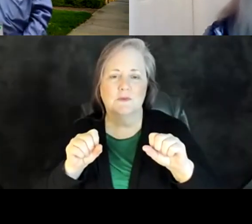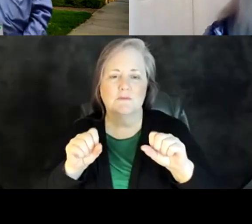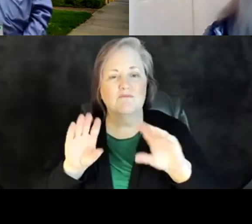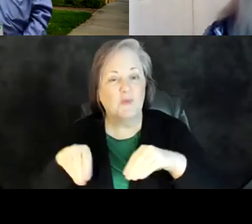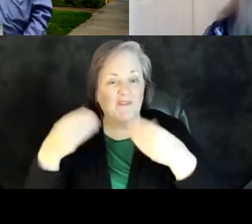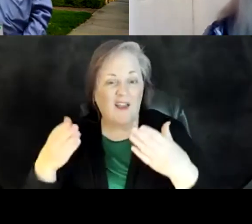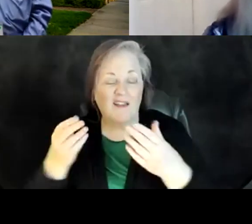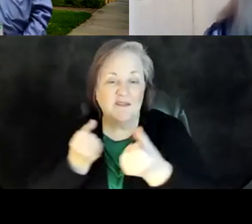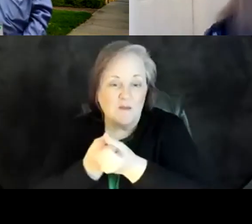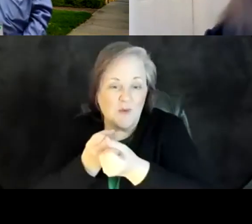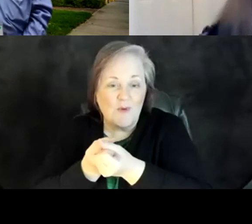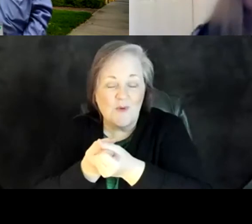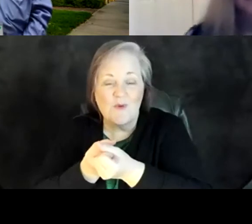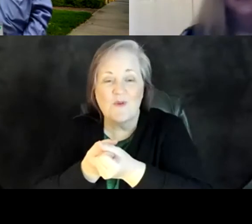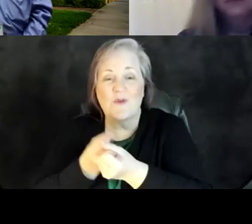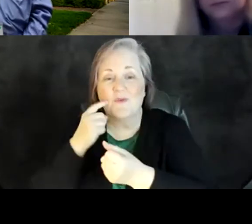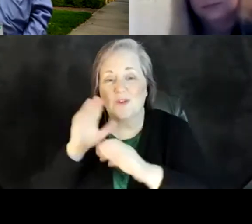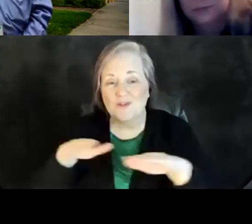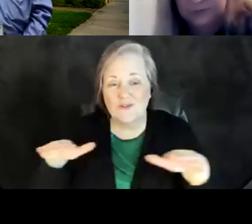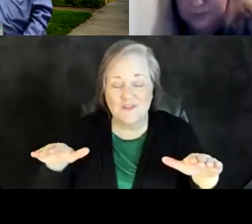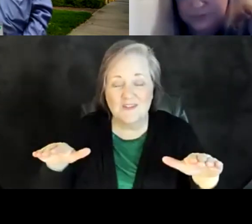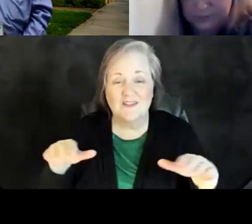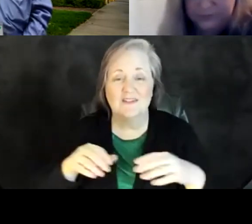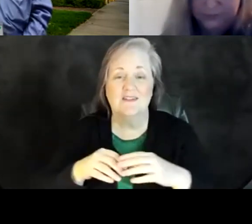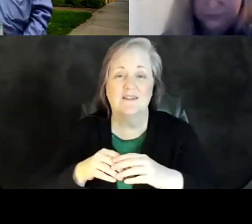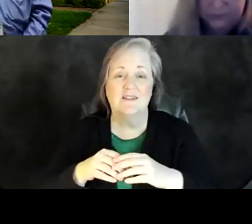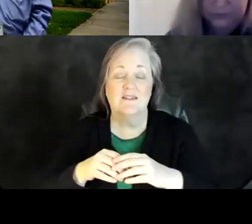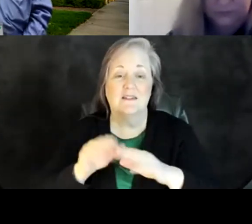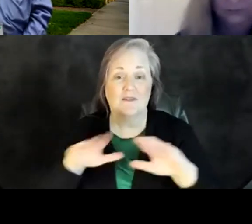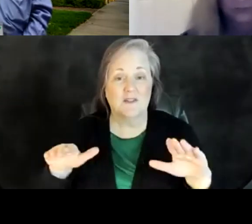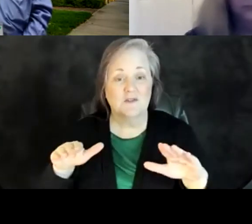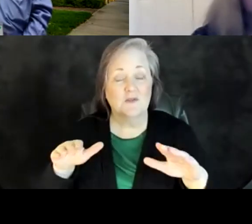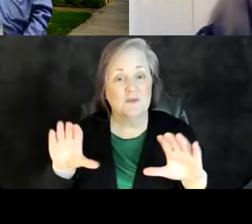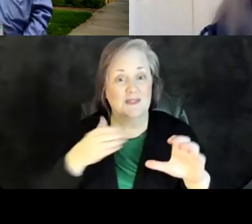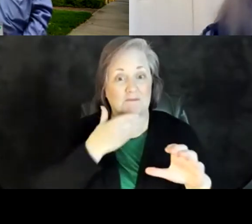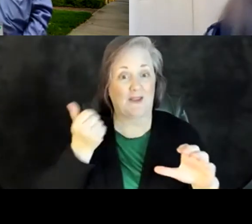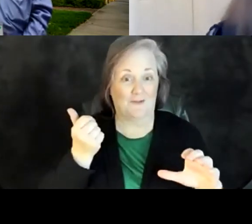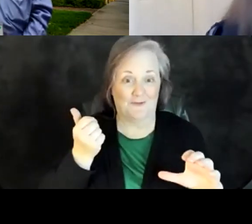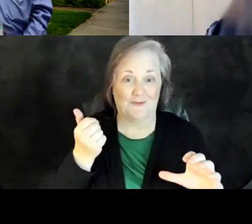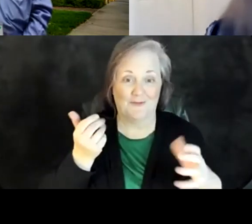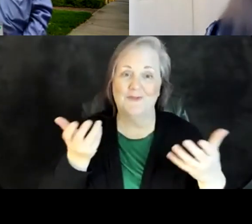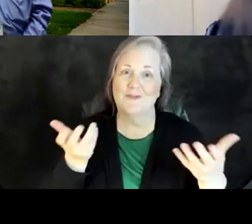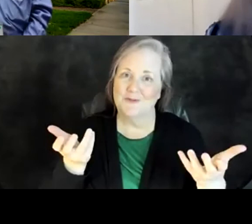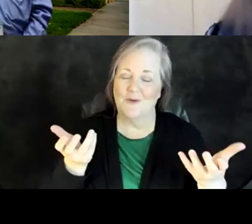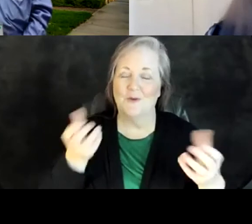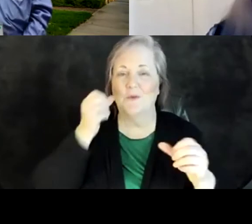provide that support for their children, the children fared a lot better. So remembering that, yes, it is a hard